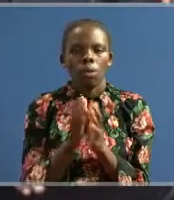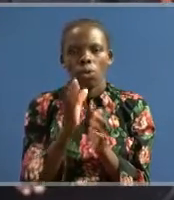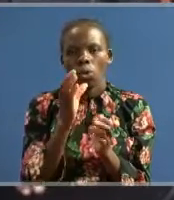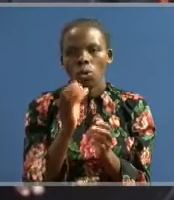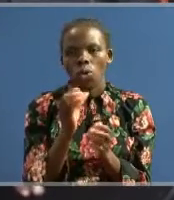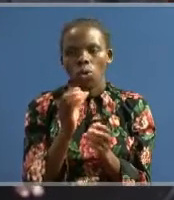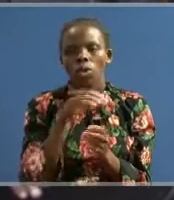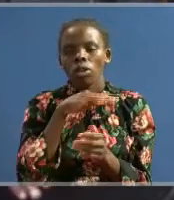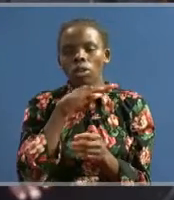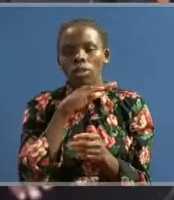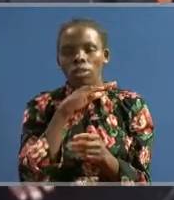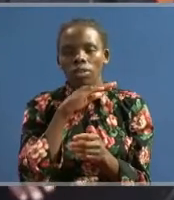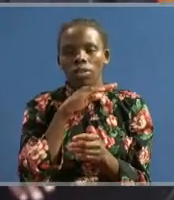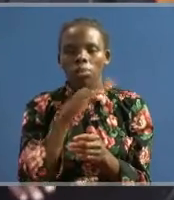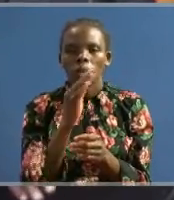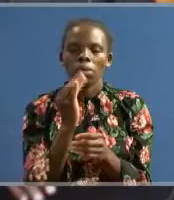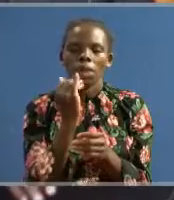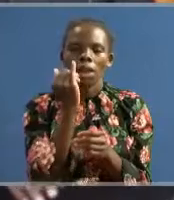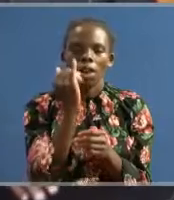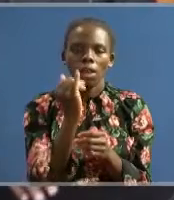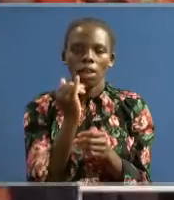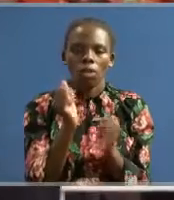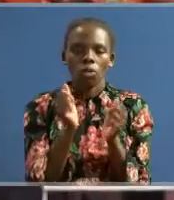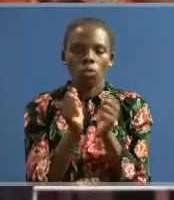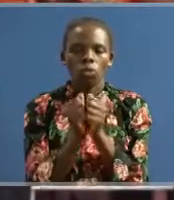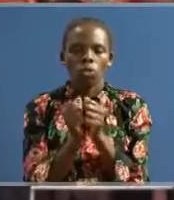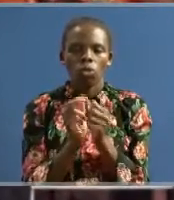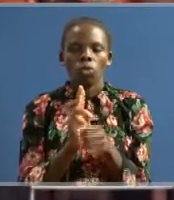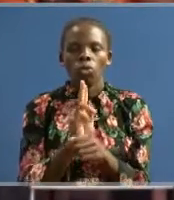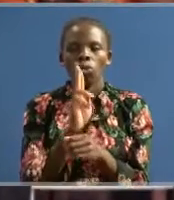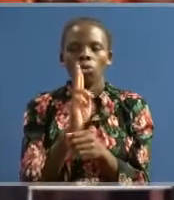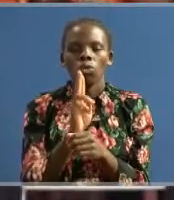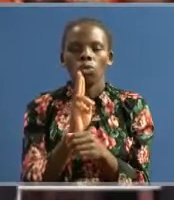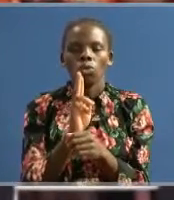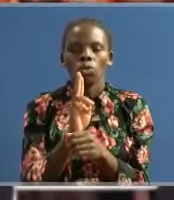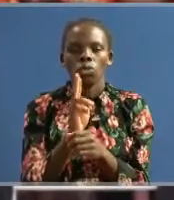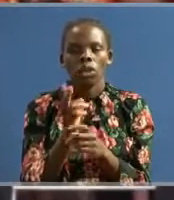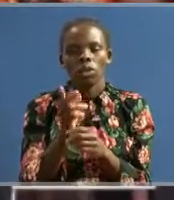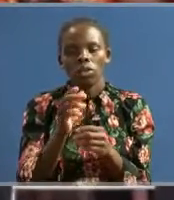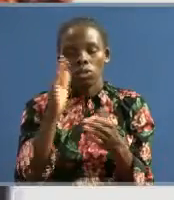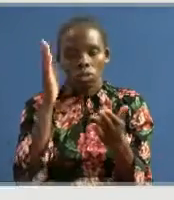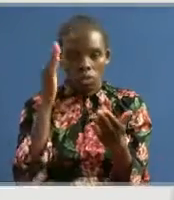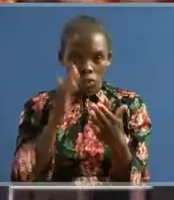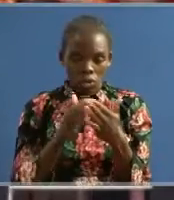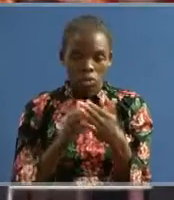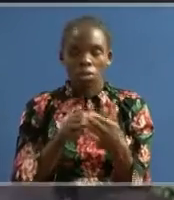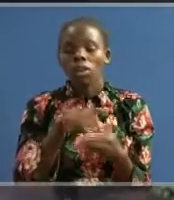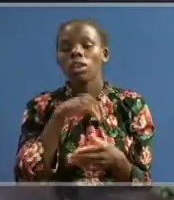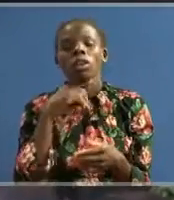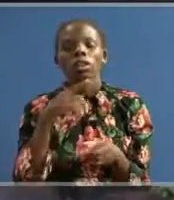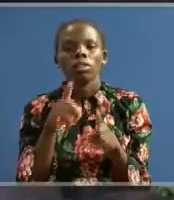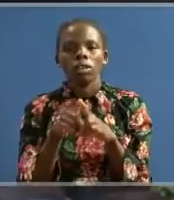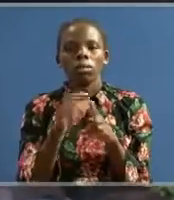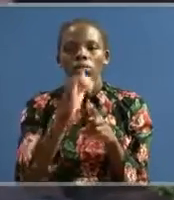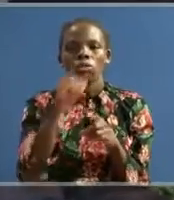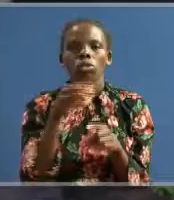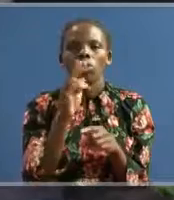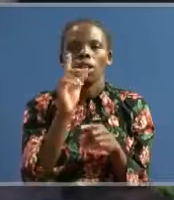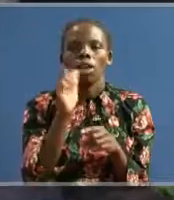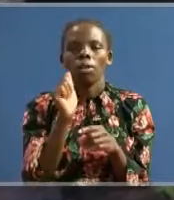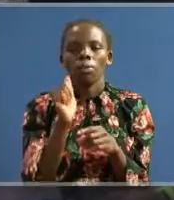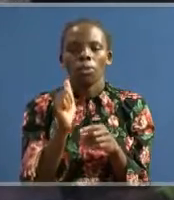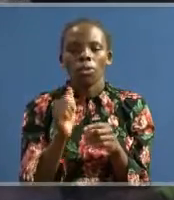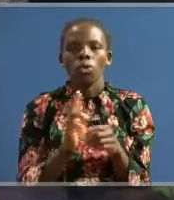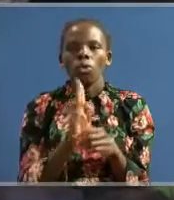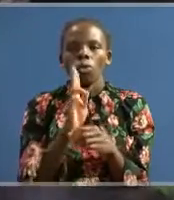Odinga said they initiated BBI together with President Uhuru Kenyatta so as to end such killings like that of Jola. Team ijapatia Uhuru